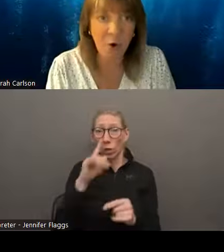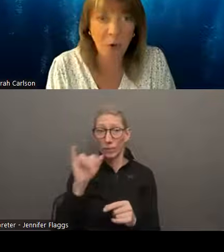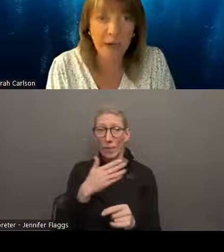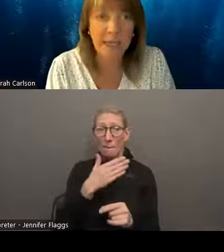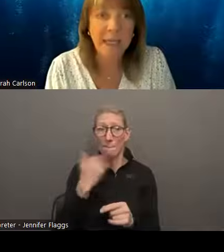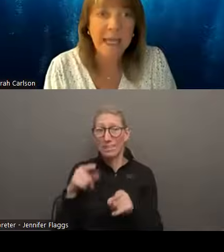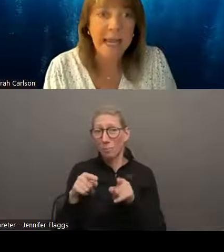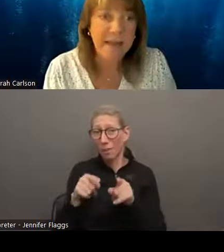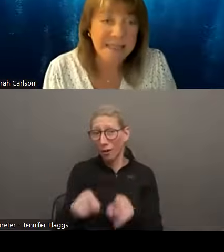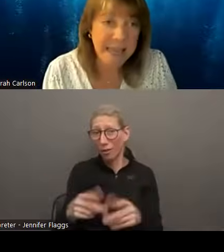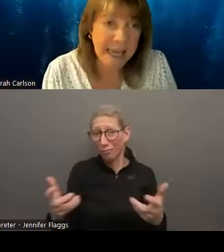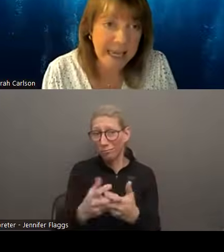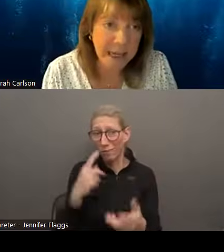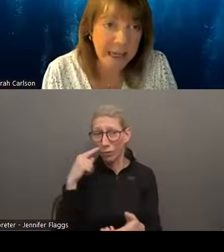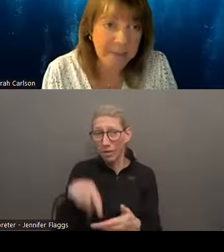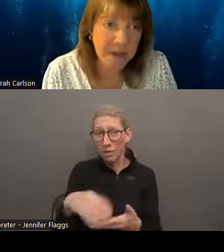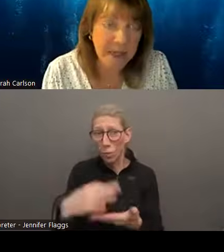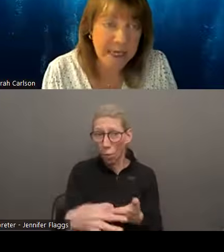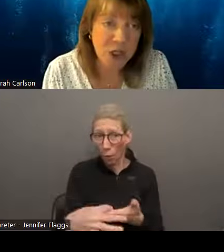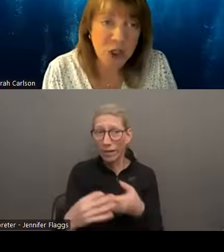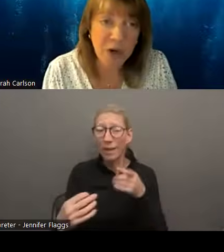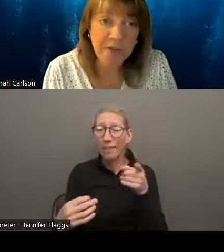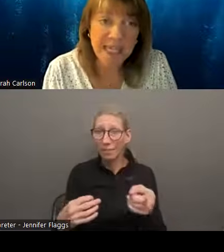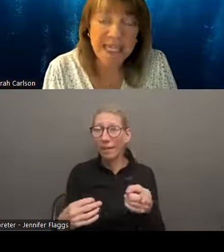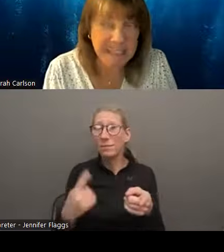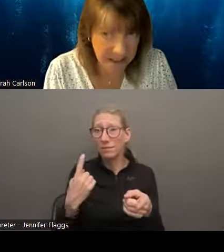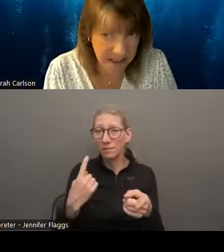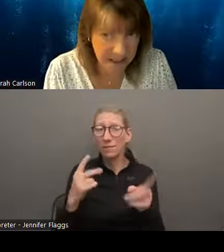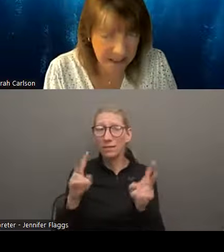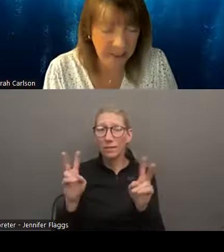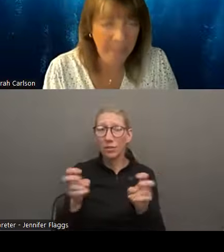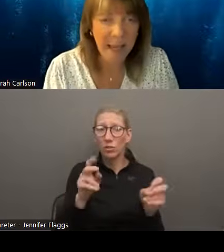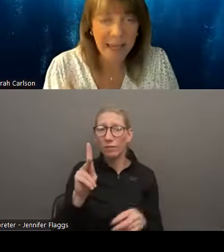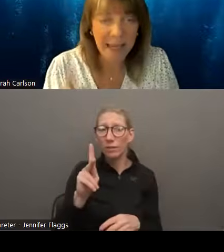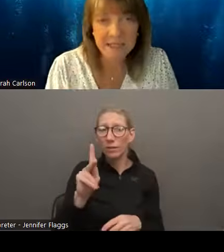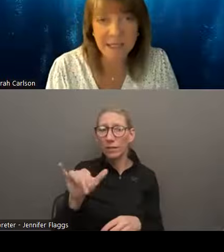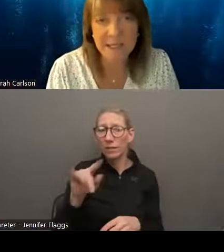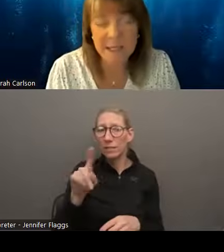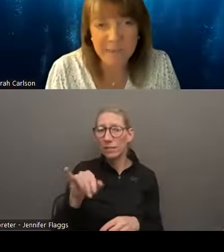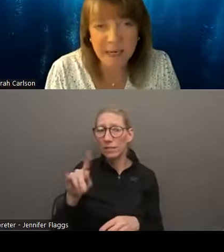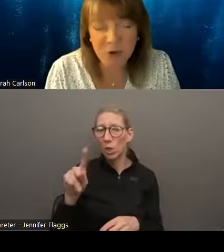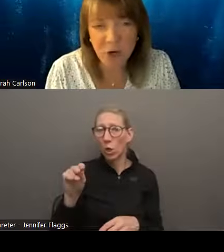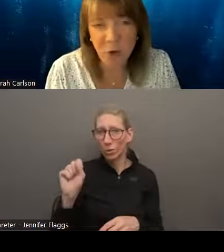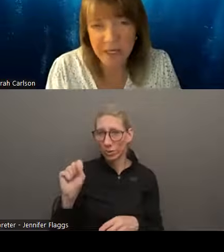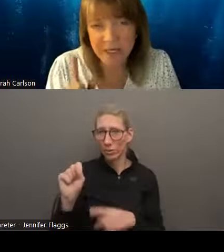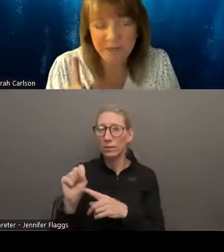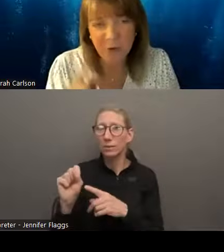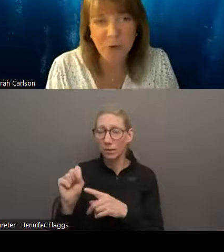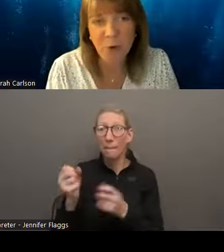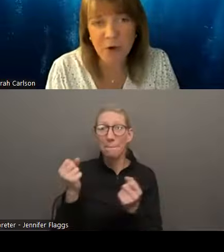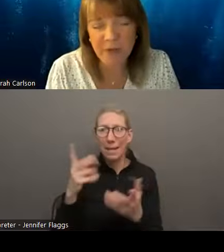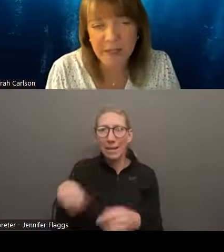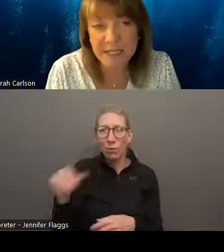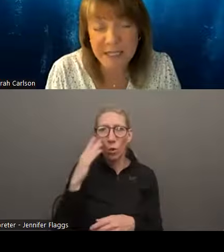our coin. And that's an issue of Cyzicus. And Kızılburun, as many of you know, is